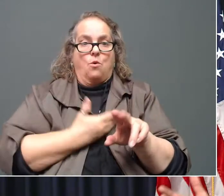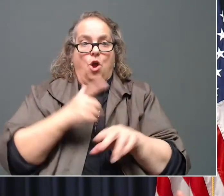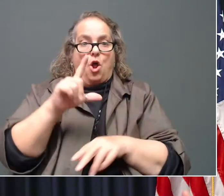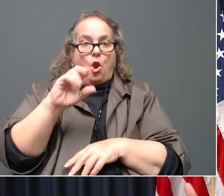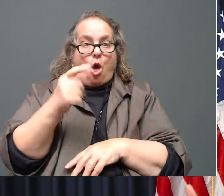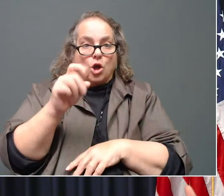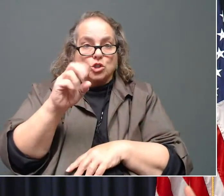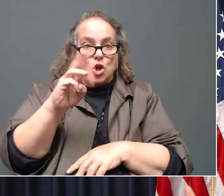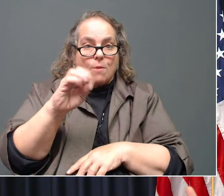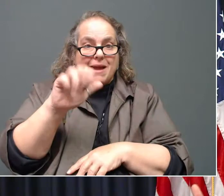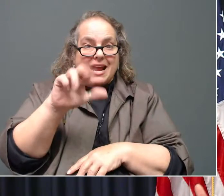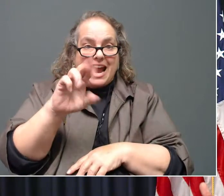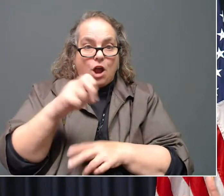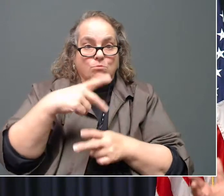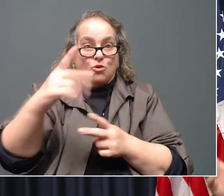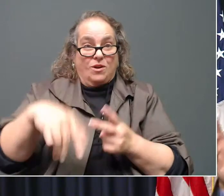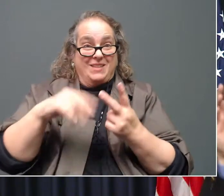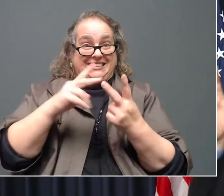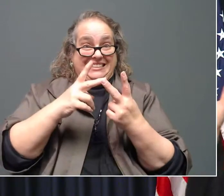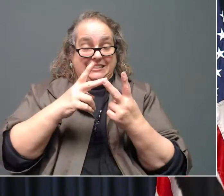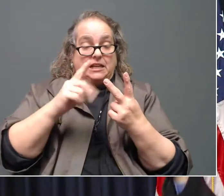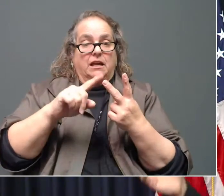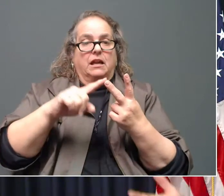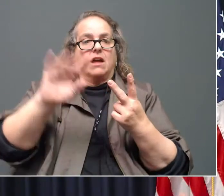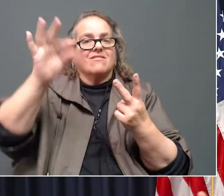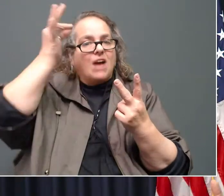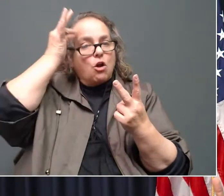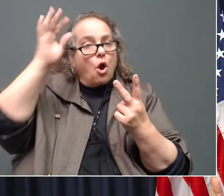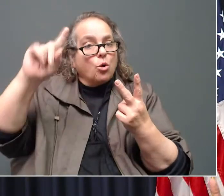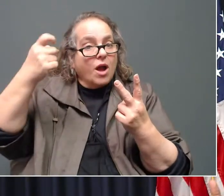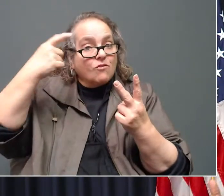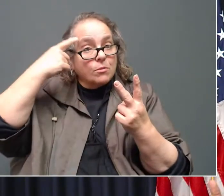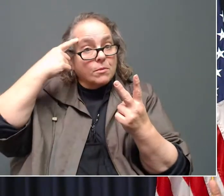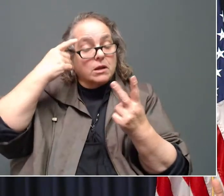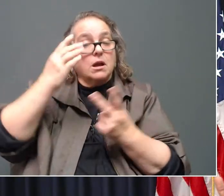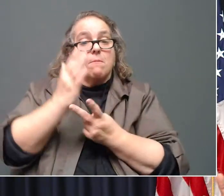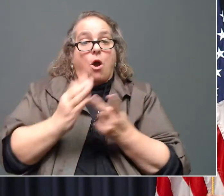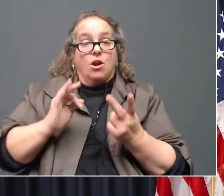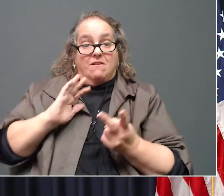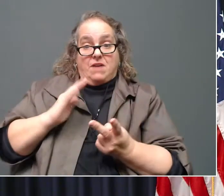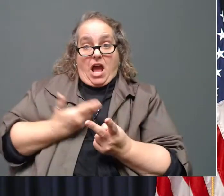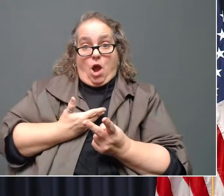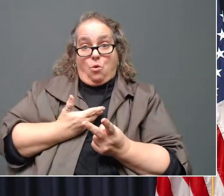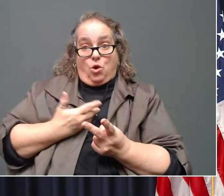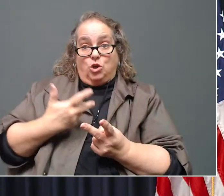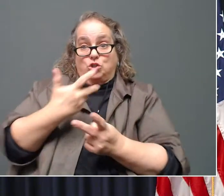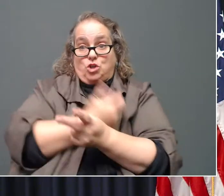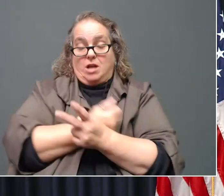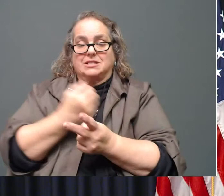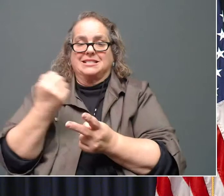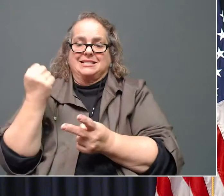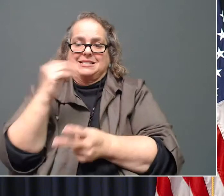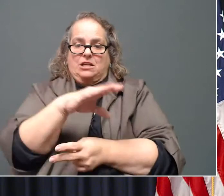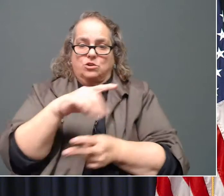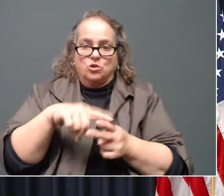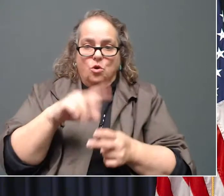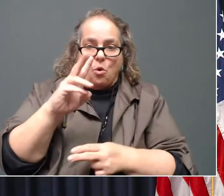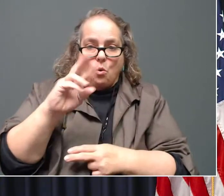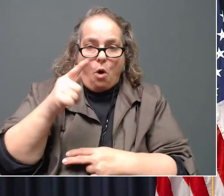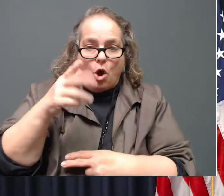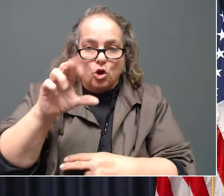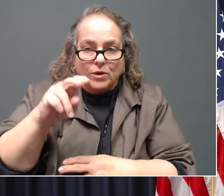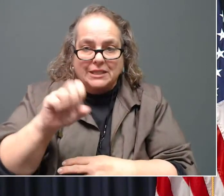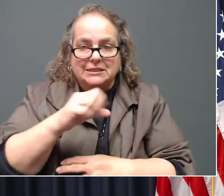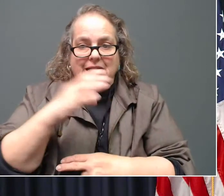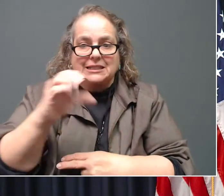done through a contract with the federal government, where part of our allotment is sent to Walgreens and CVS. Those serve nursing homes and